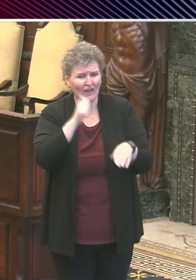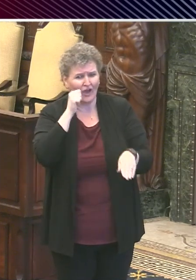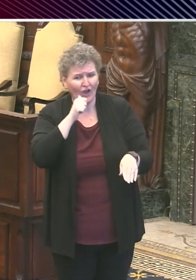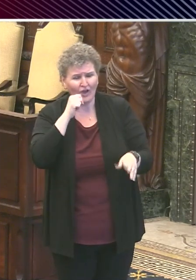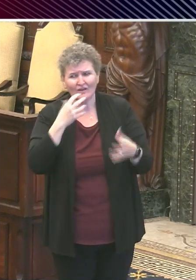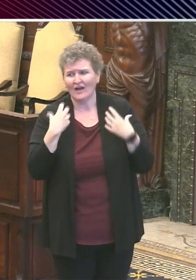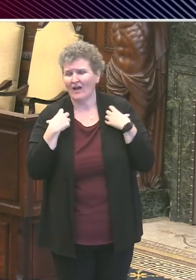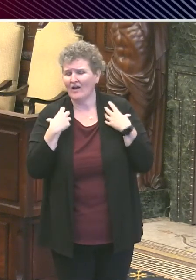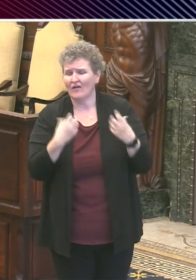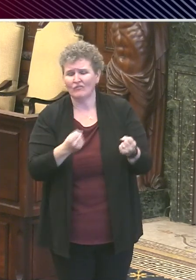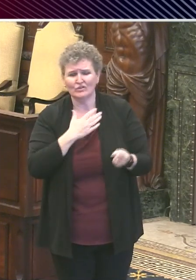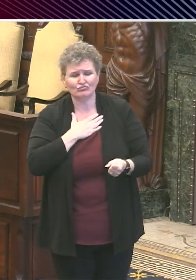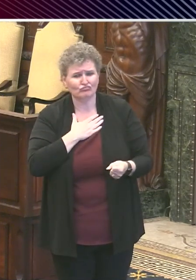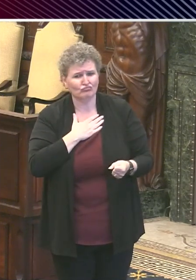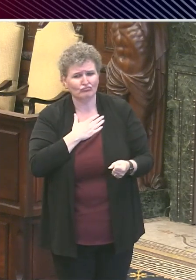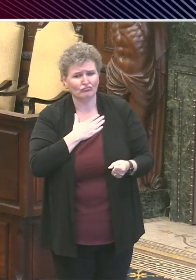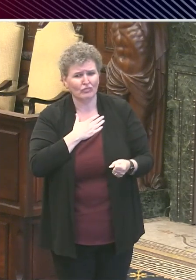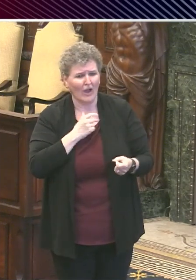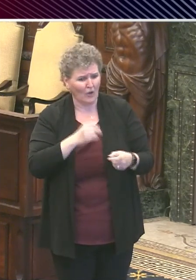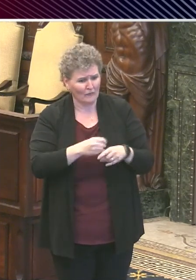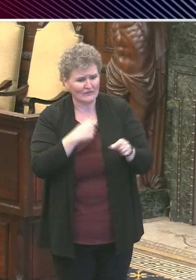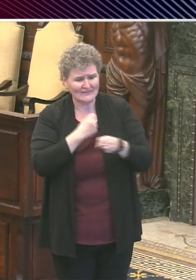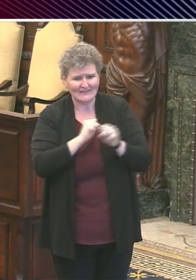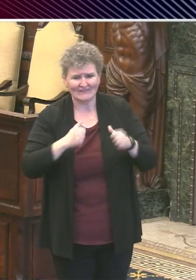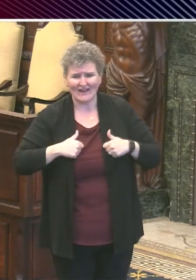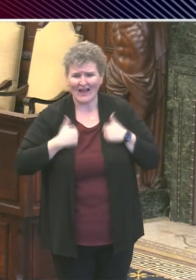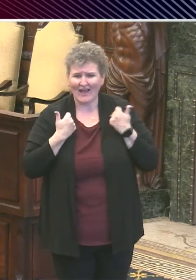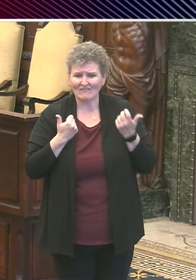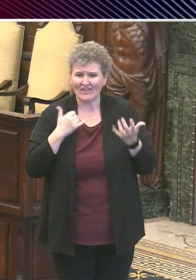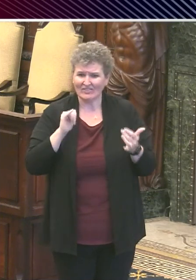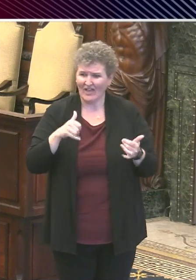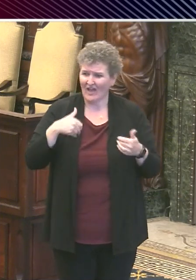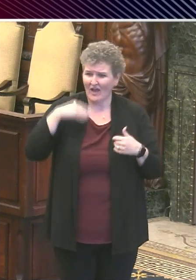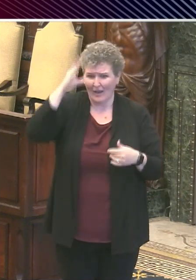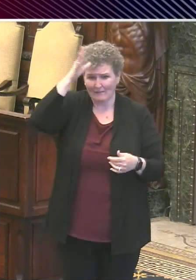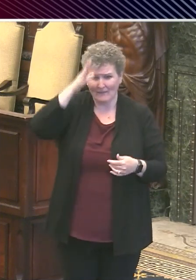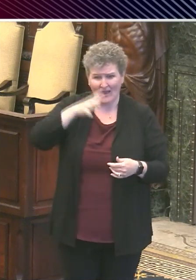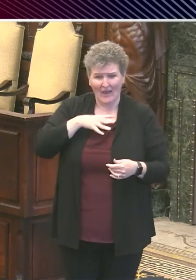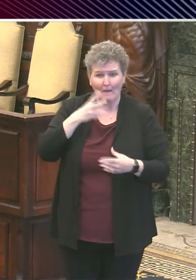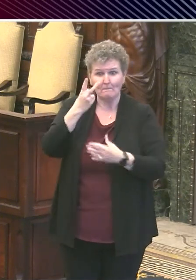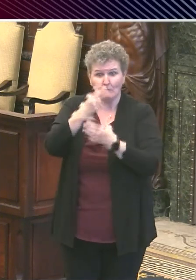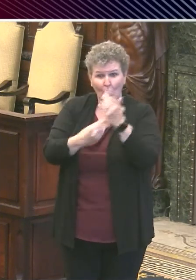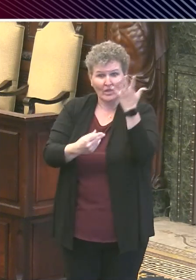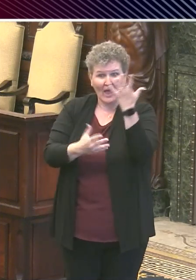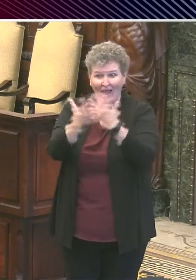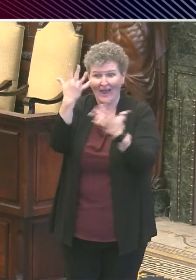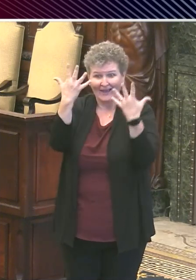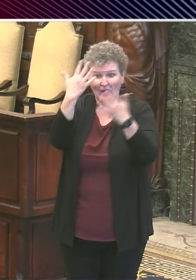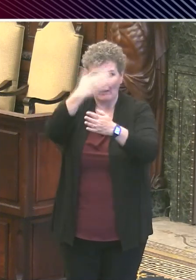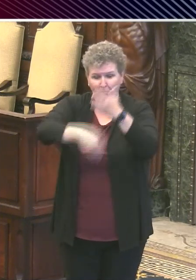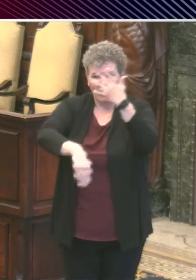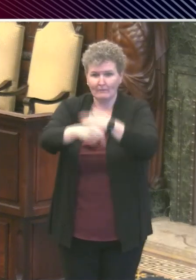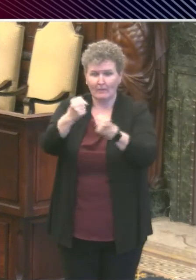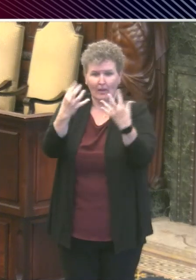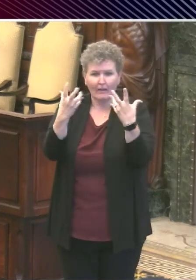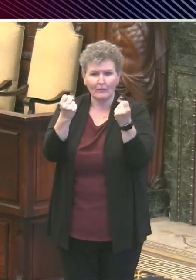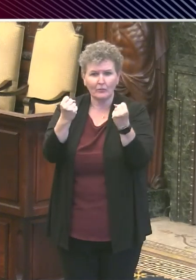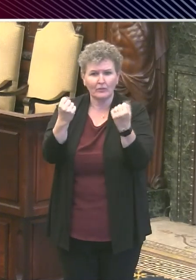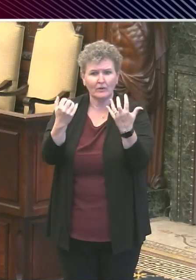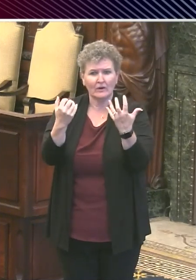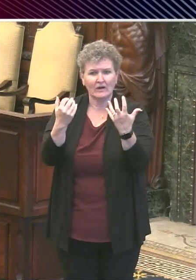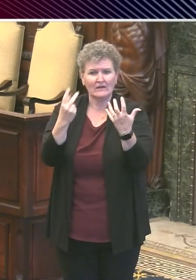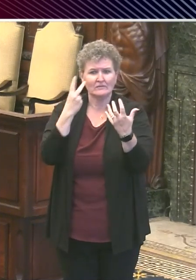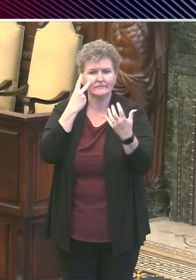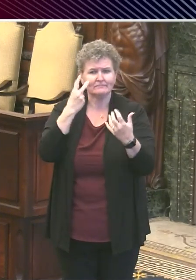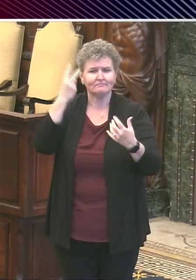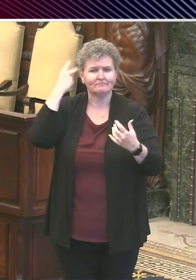have some normal life. And young man lost most of his hand. So again, I go back to my training as a child is to